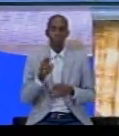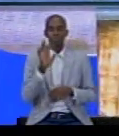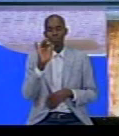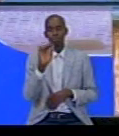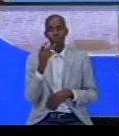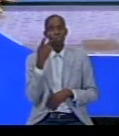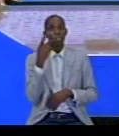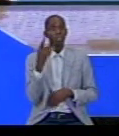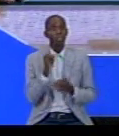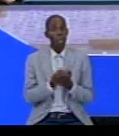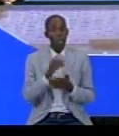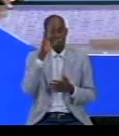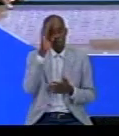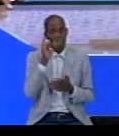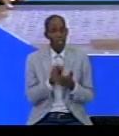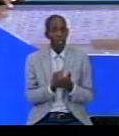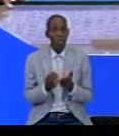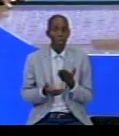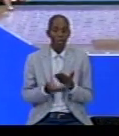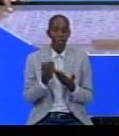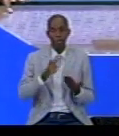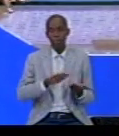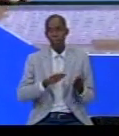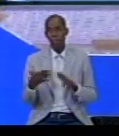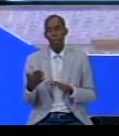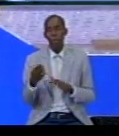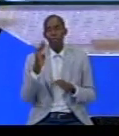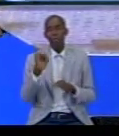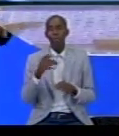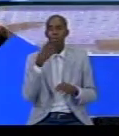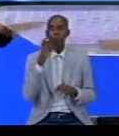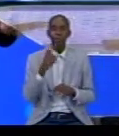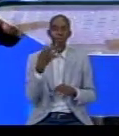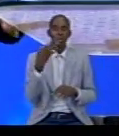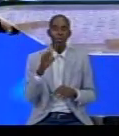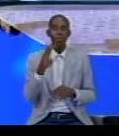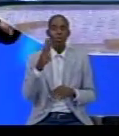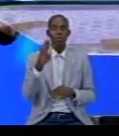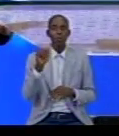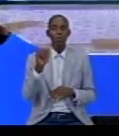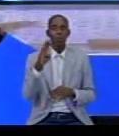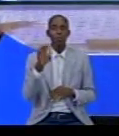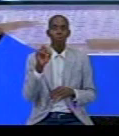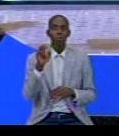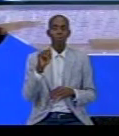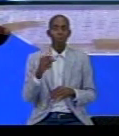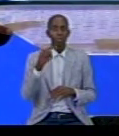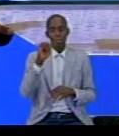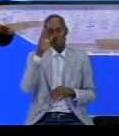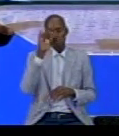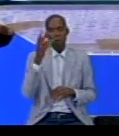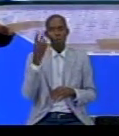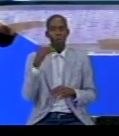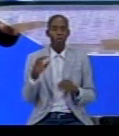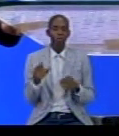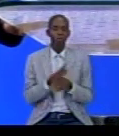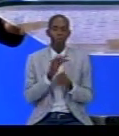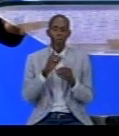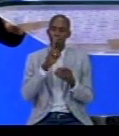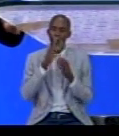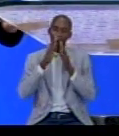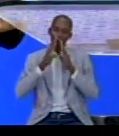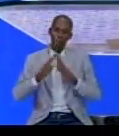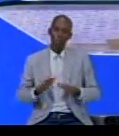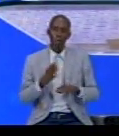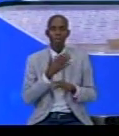that's about to die by the edict of Babylon. He was peaceful. He was calm. And he spoke to